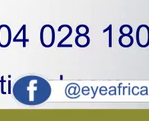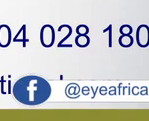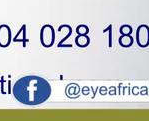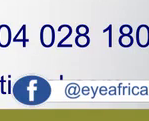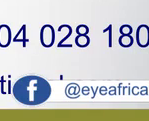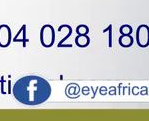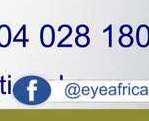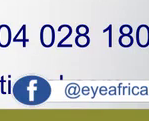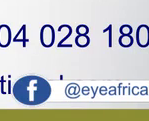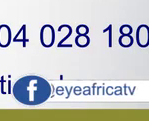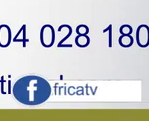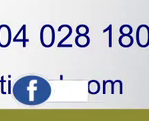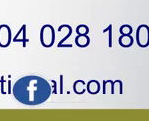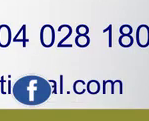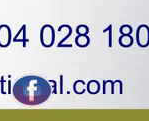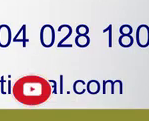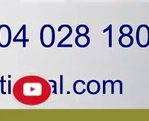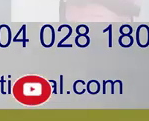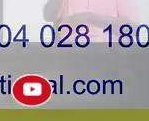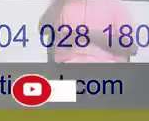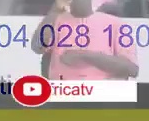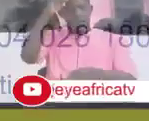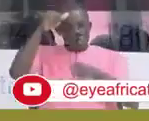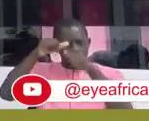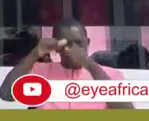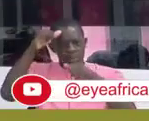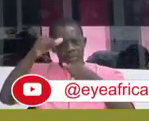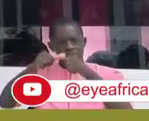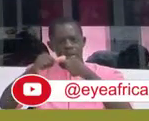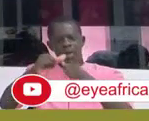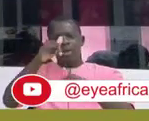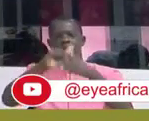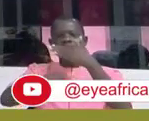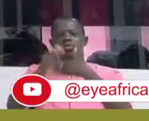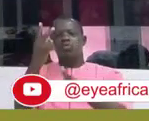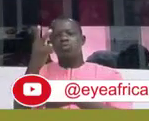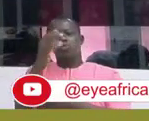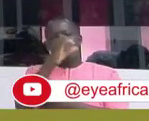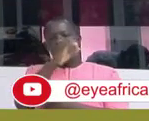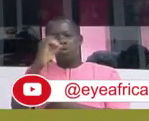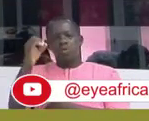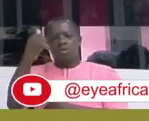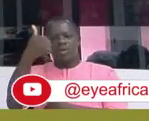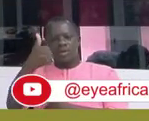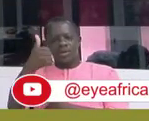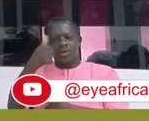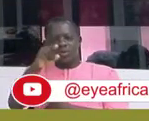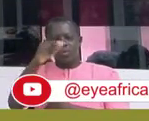masonry and uh do you recall in 2006?